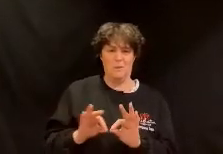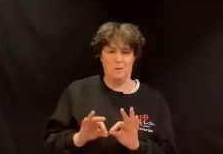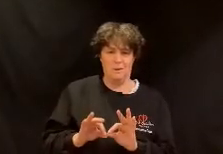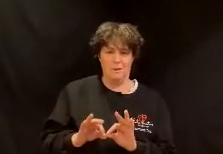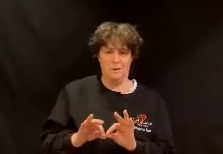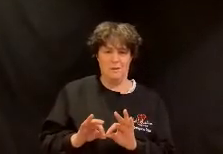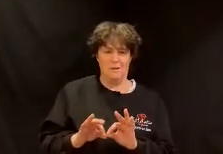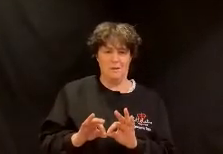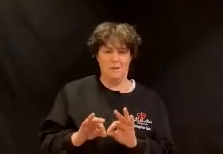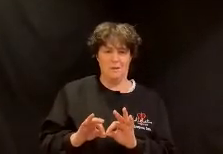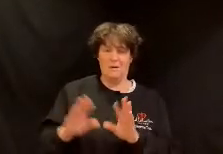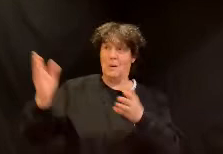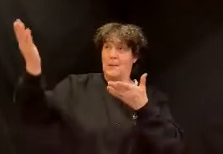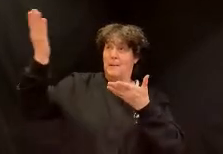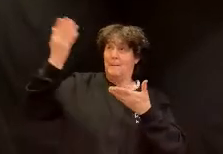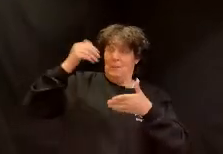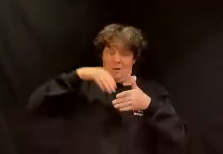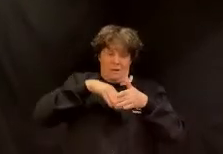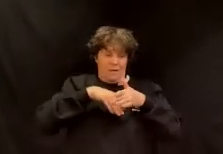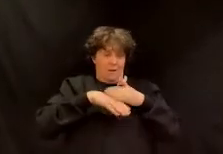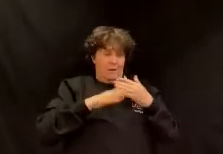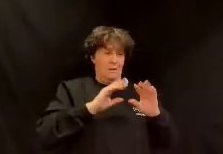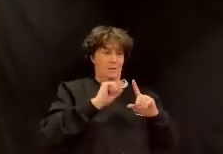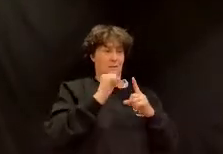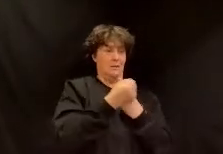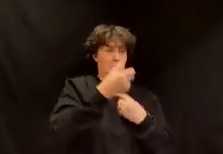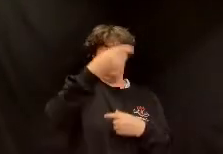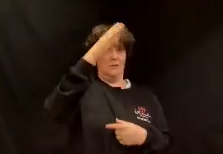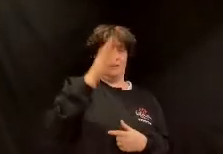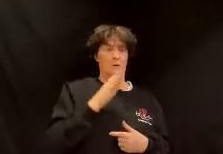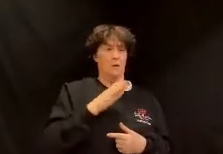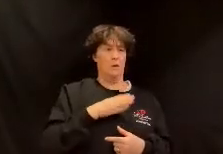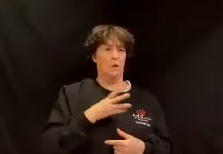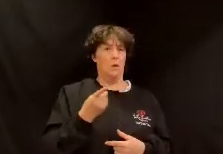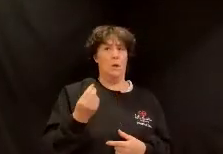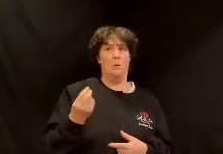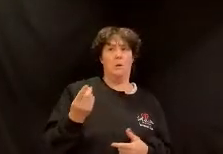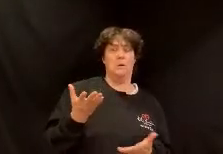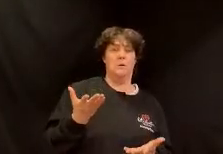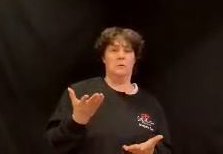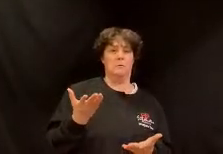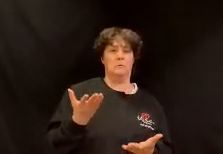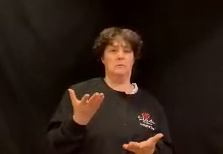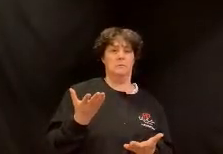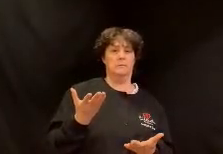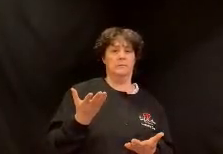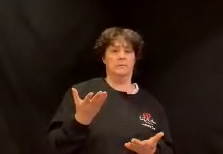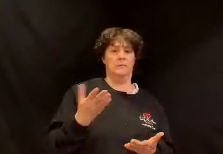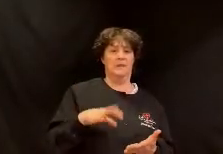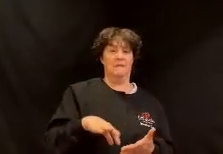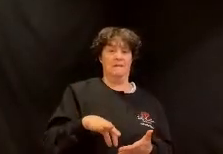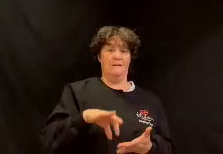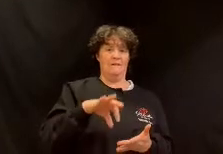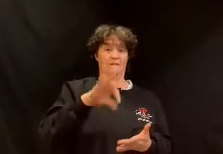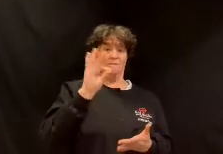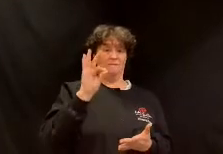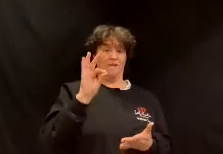Bring God into your situations. What do I do? Find it in the title